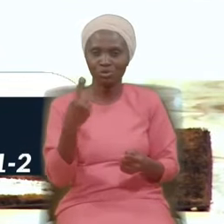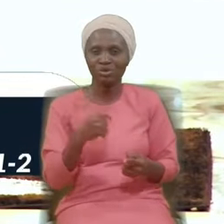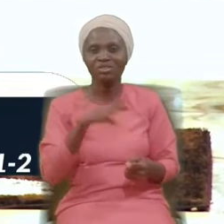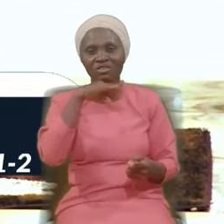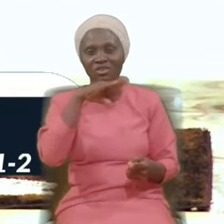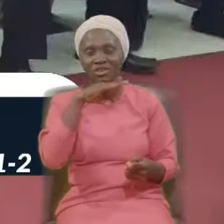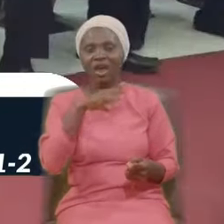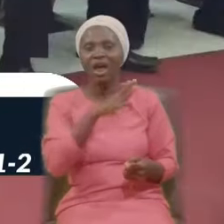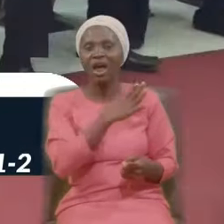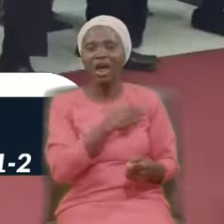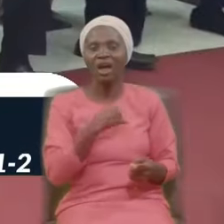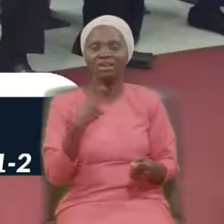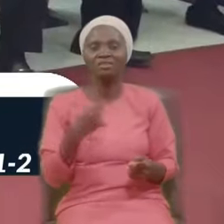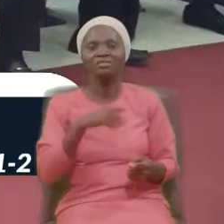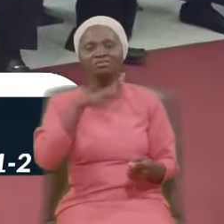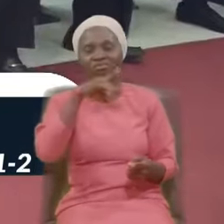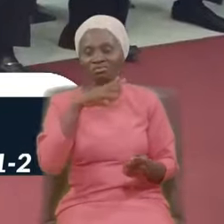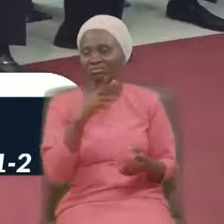and the unclean.